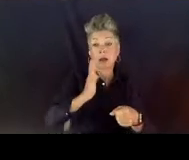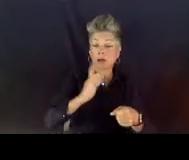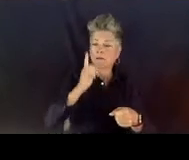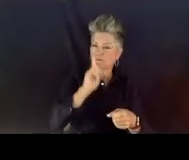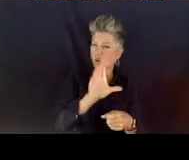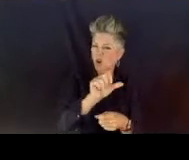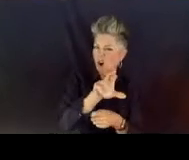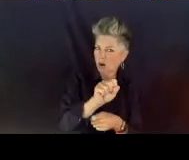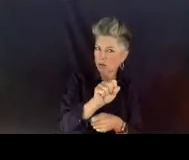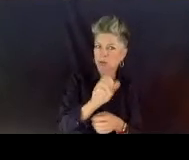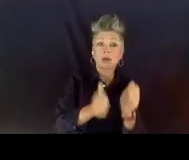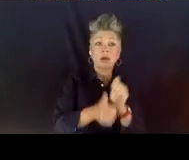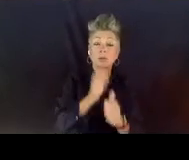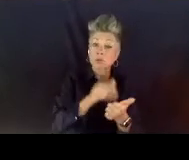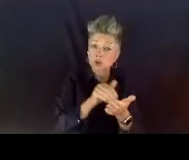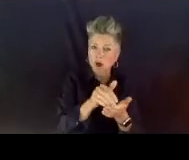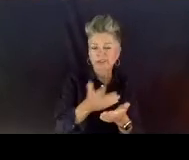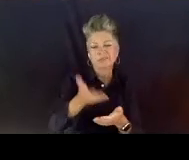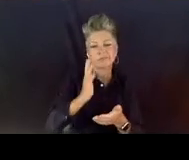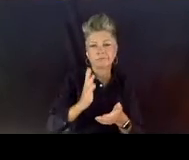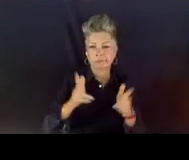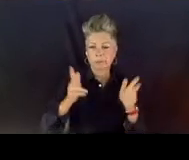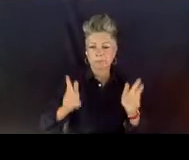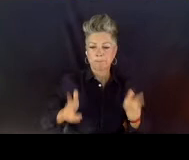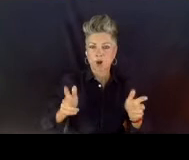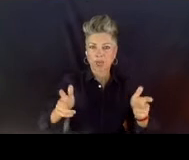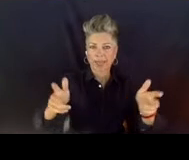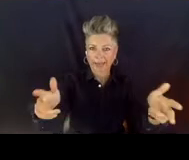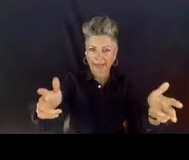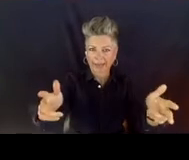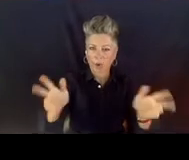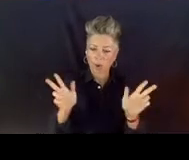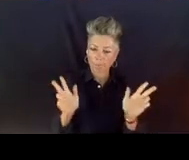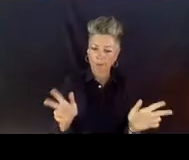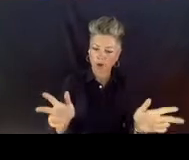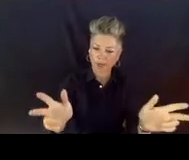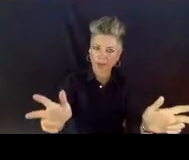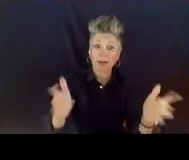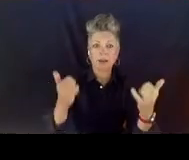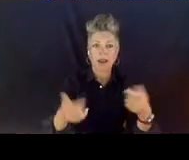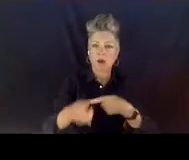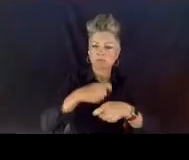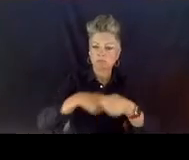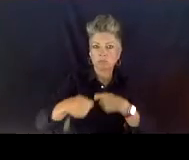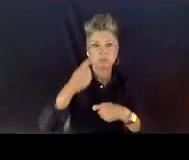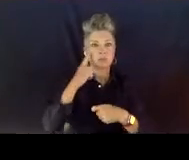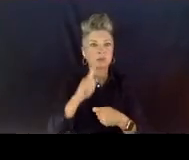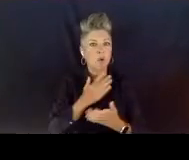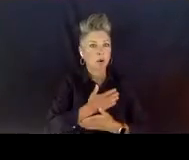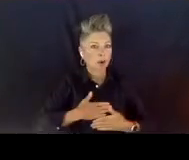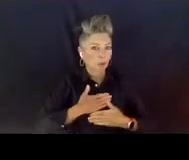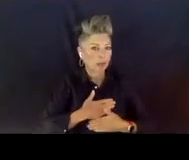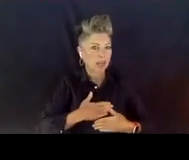of the times, these are parking spaces, into spaces for the passive and active recreation of people.